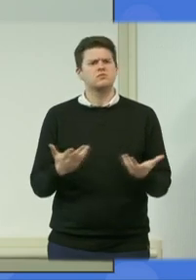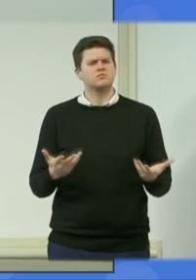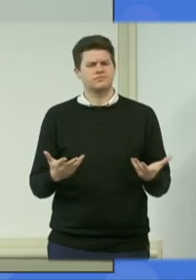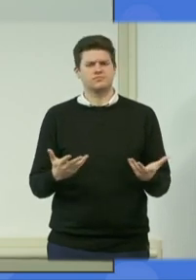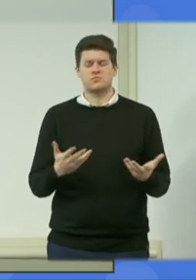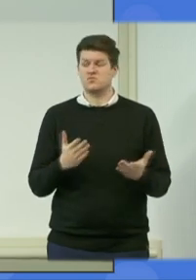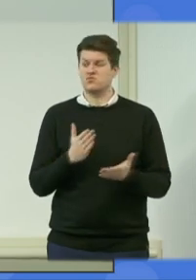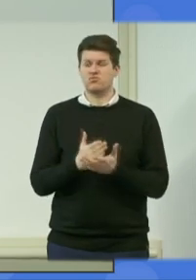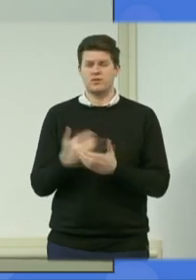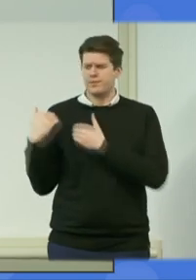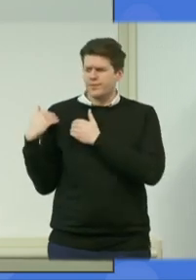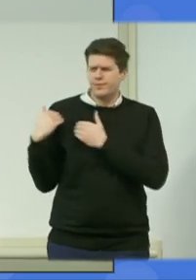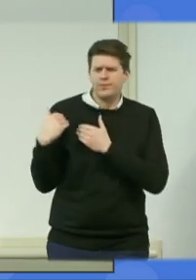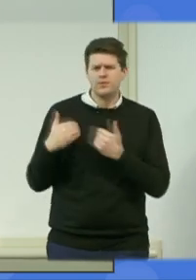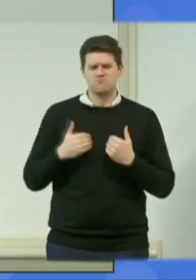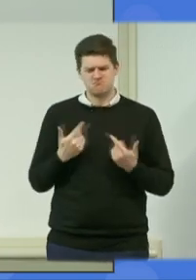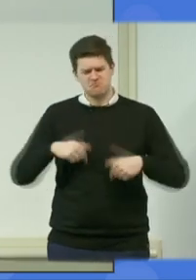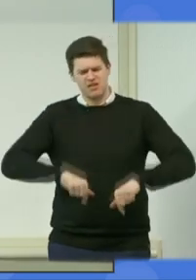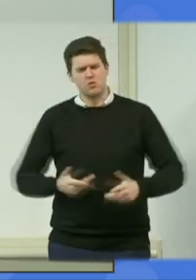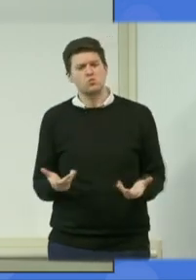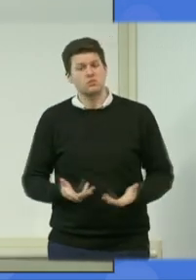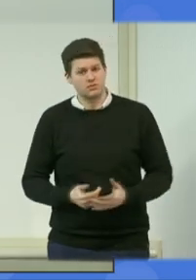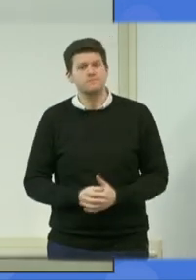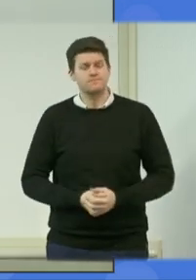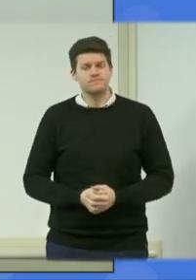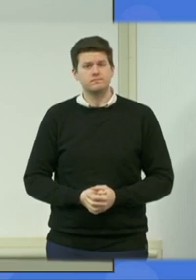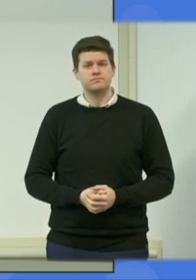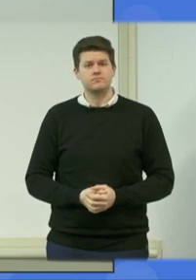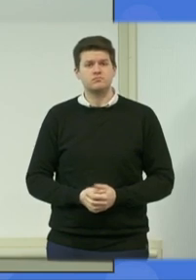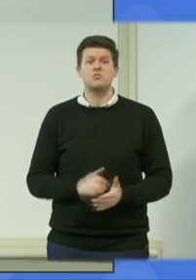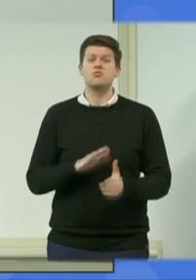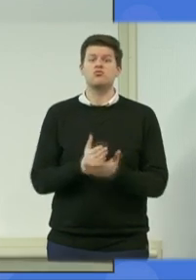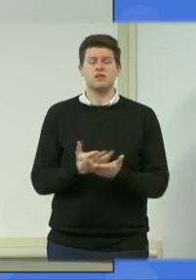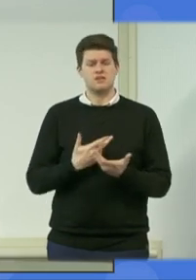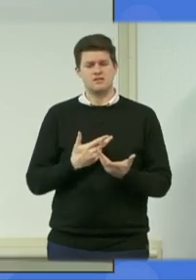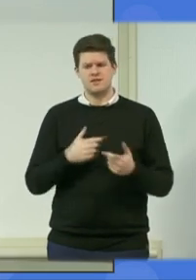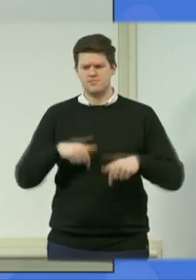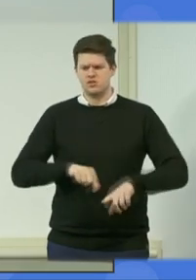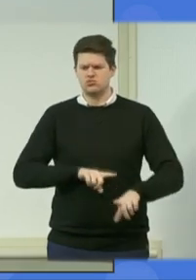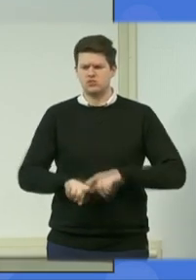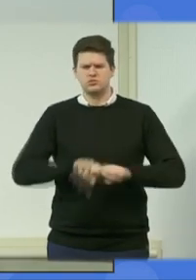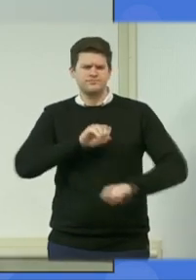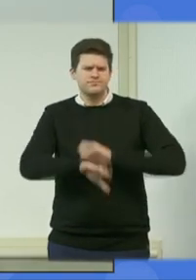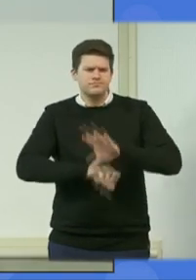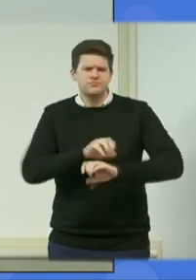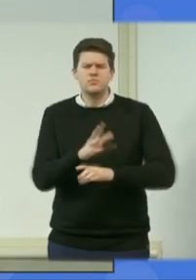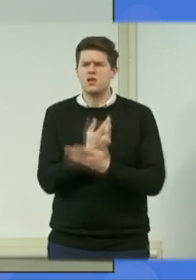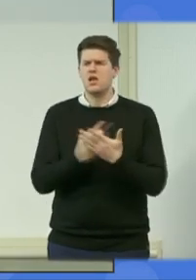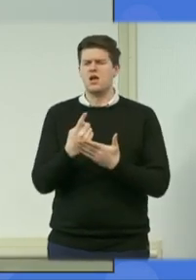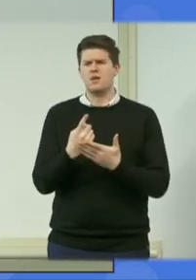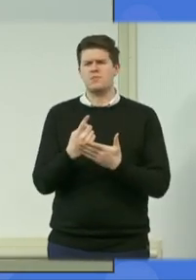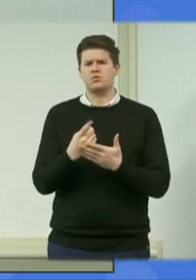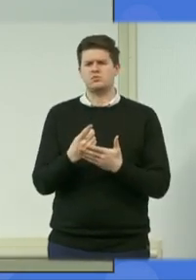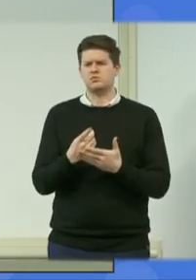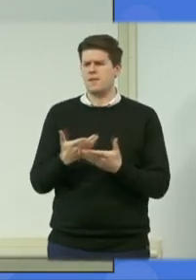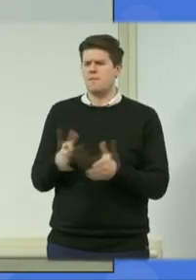to be part of it. The brief for me today was to try and set the scene a little bit, I think, about where public money